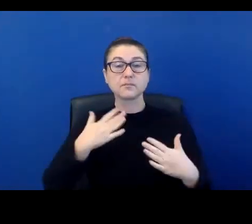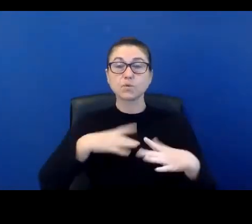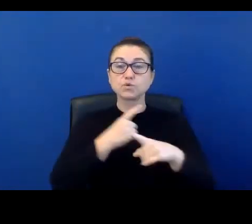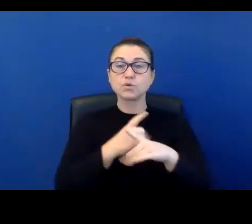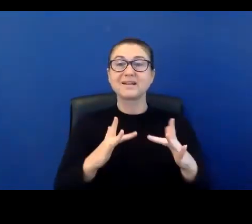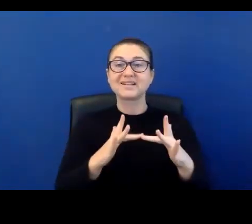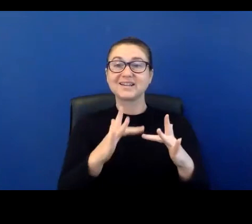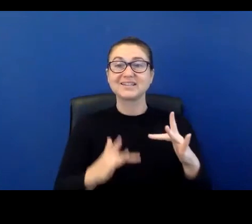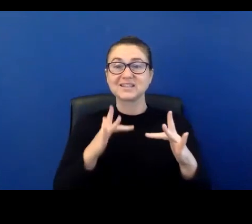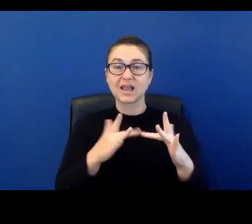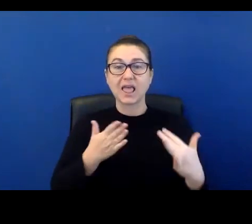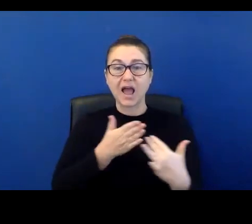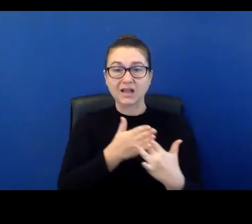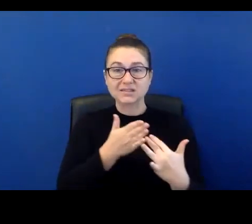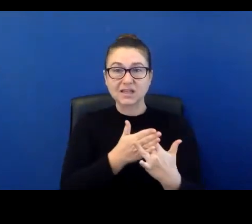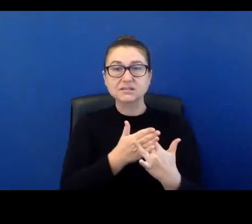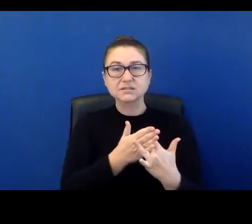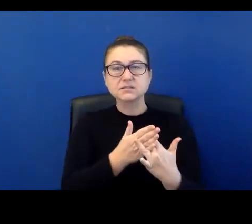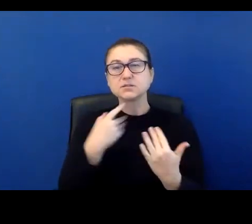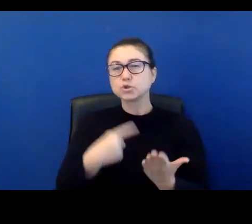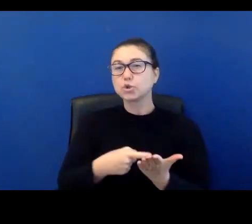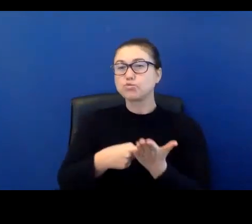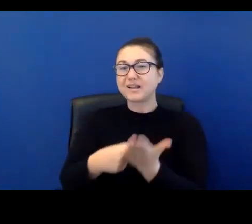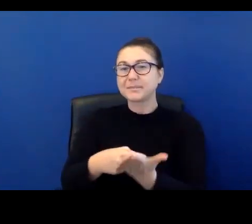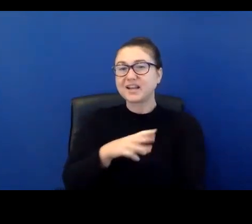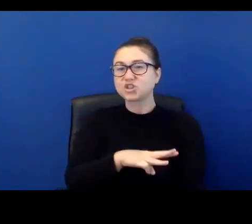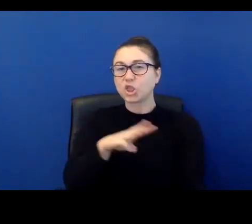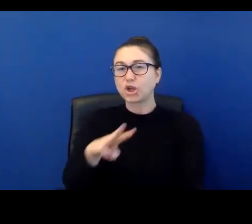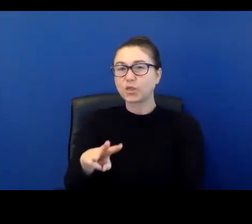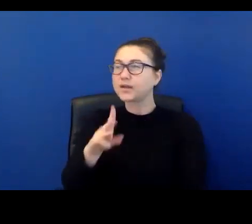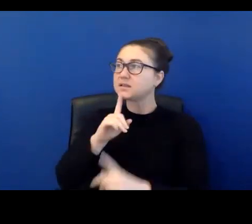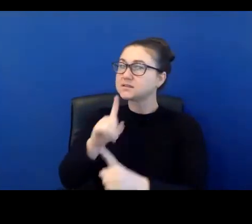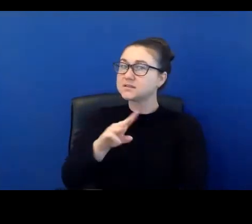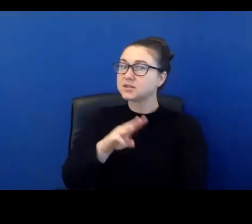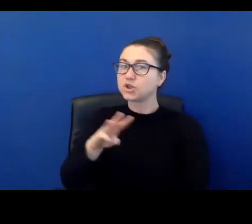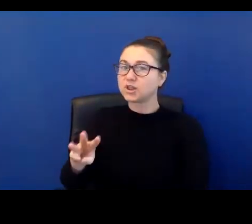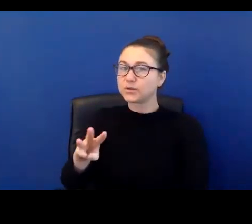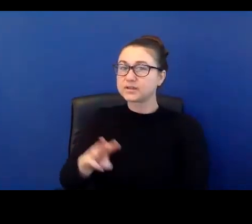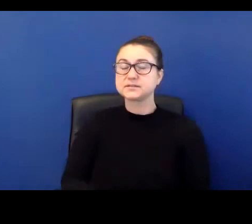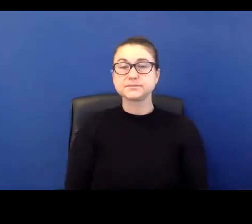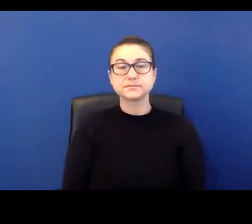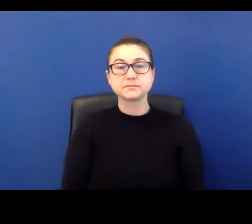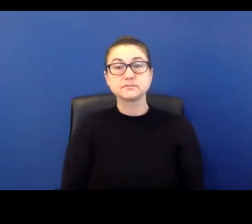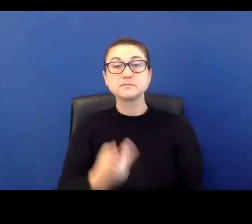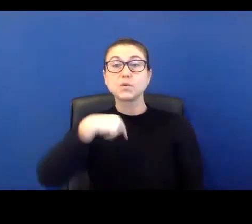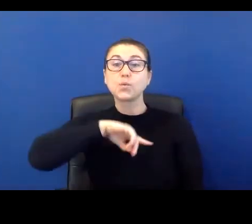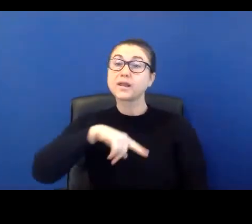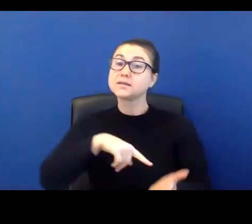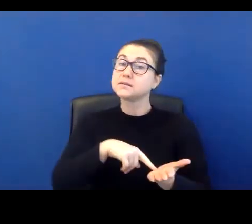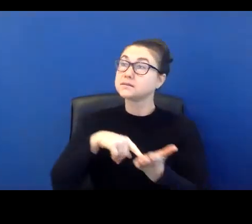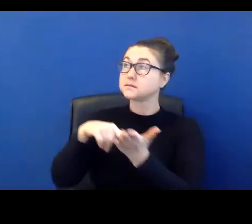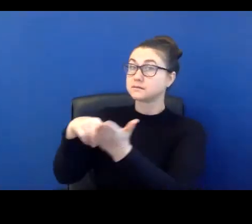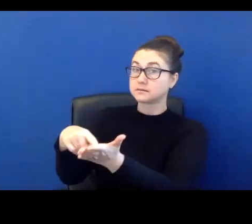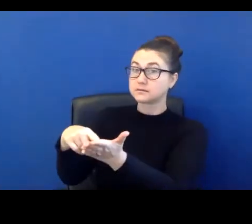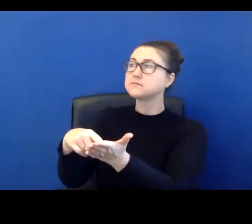internet access. So that's our recommendation 33. We propose that everyone